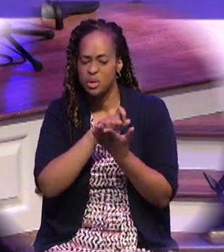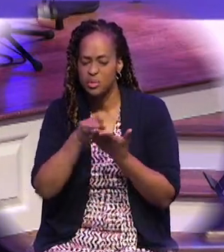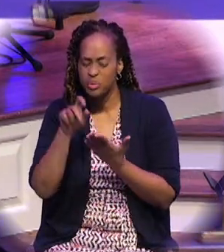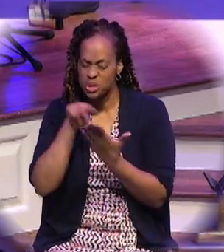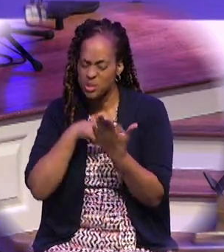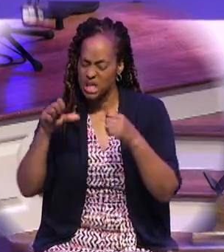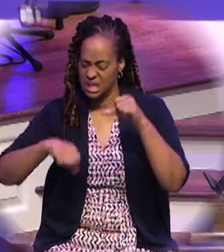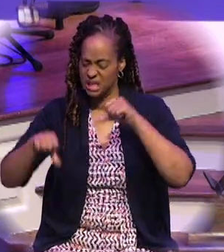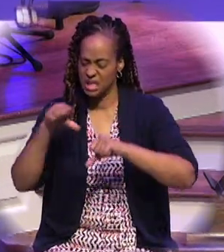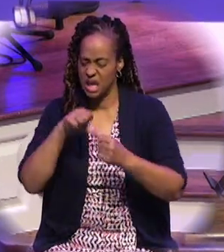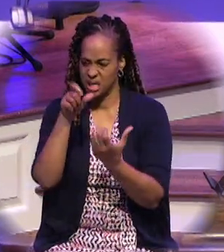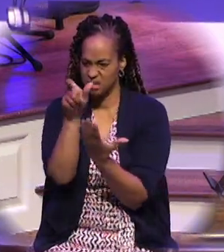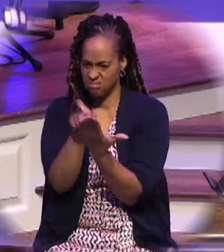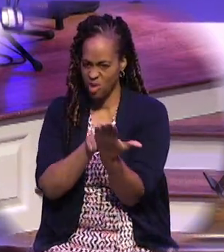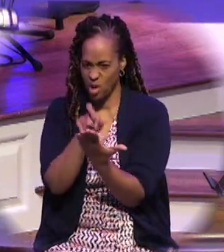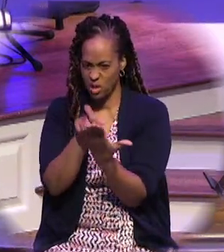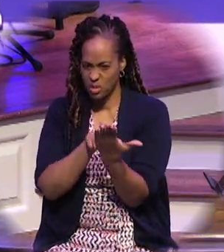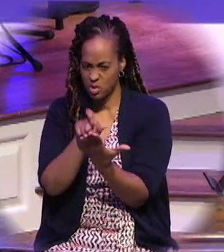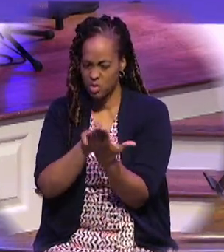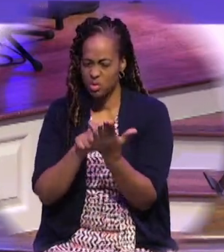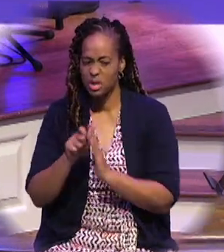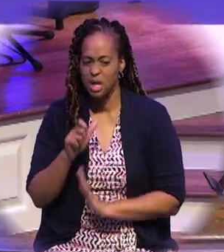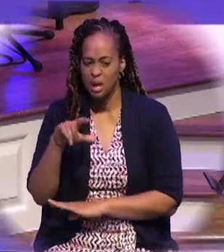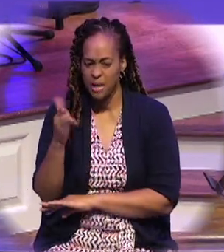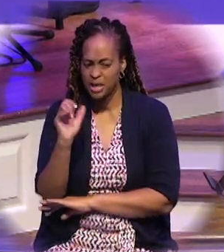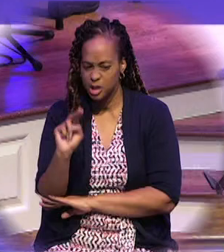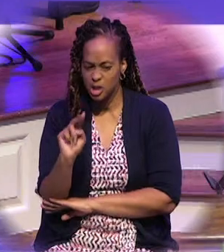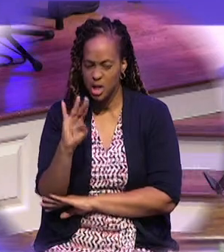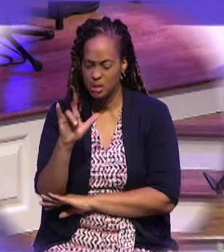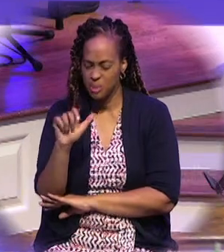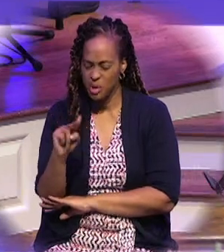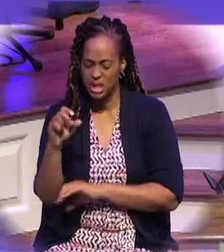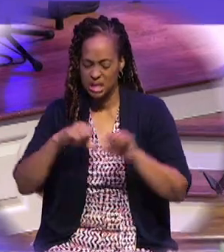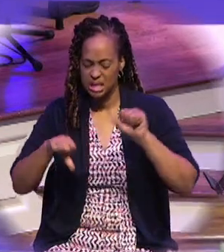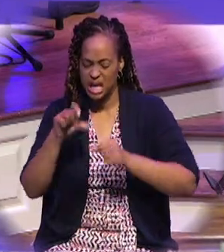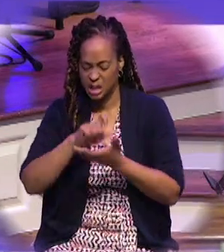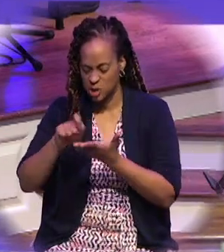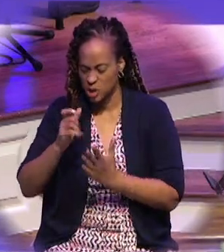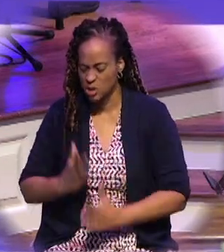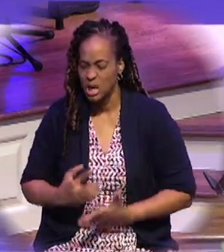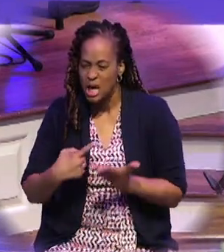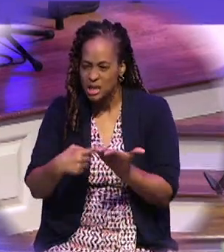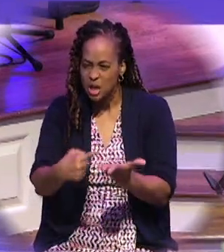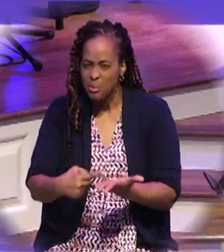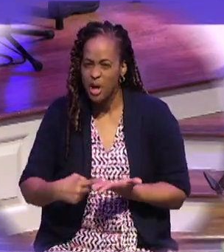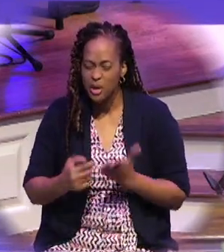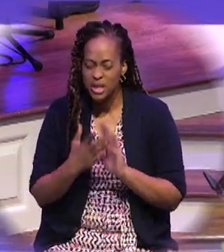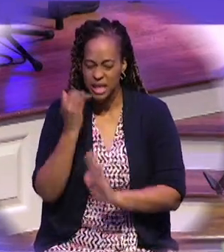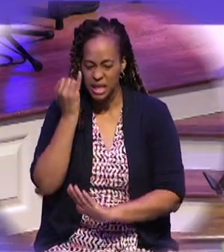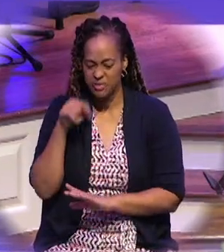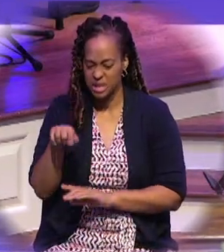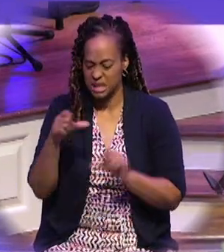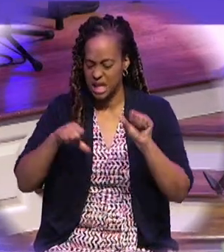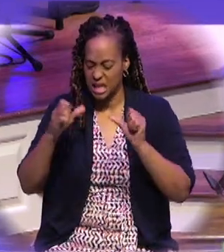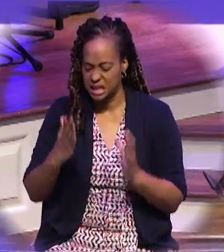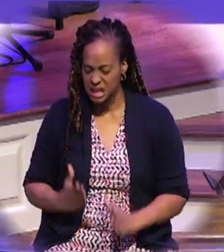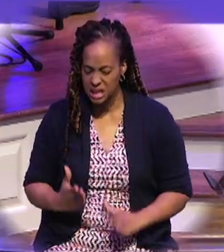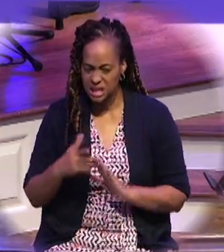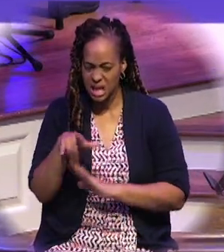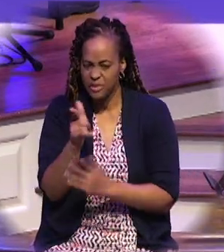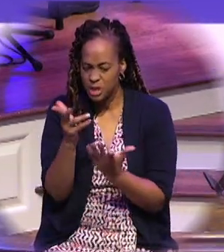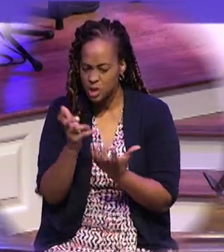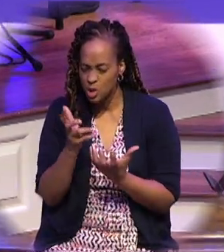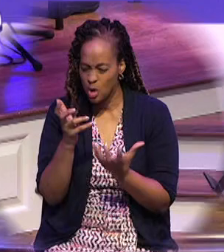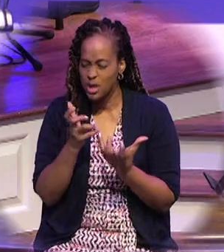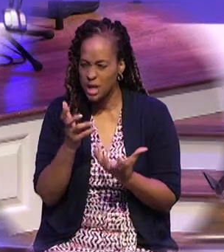article by John Hogan, a science journalist, and he's really talking about how even scientists have this yearning